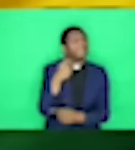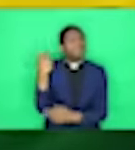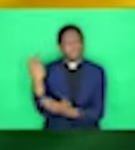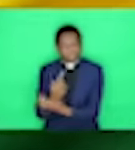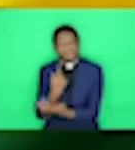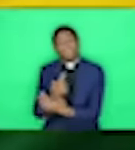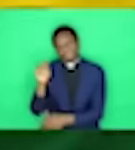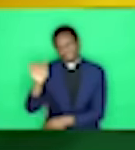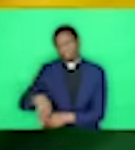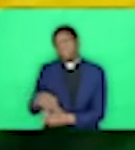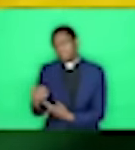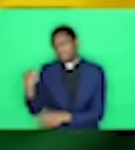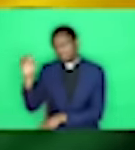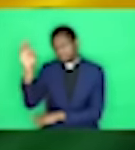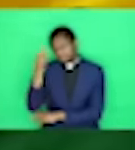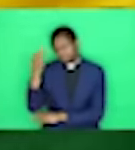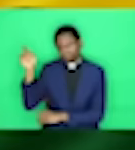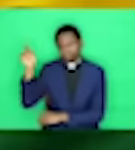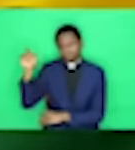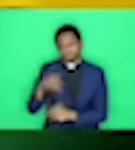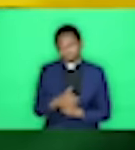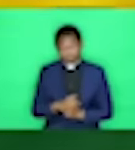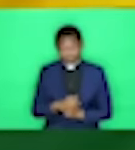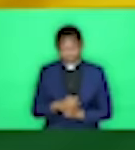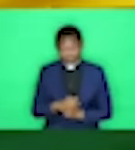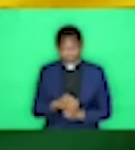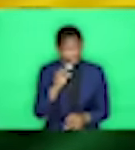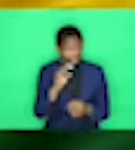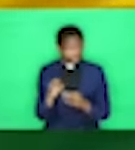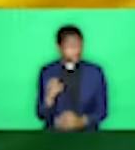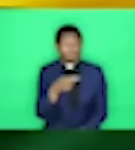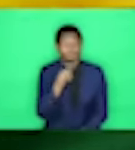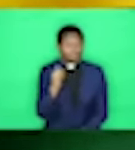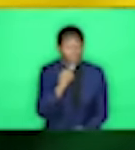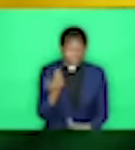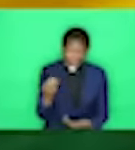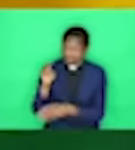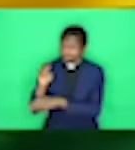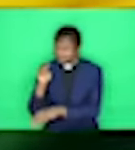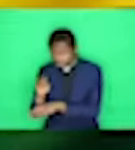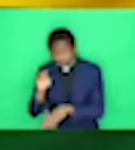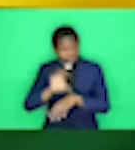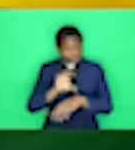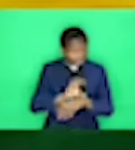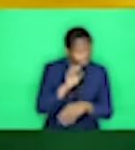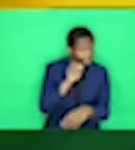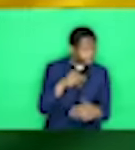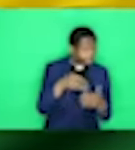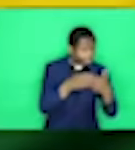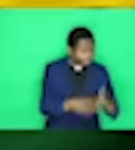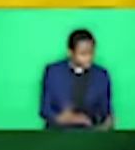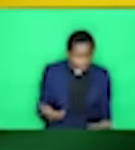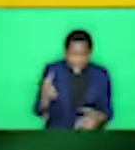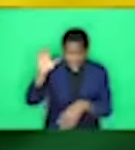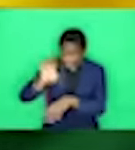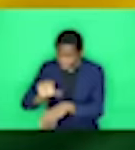I say, Frank, if you are a minister and those of us who lead churches, churches are of no relevance if